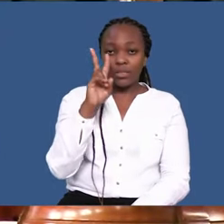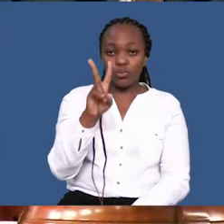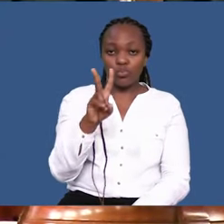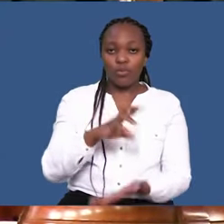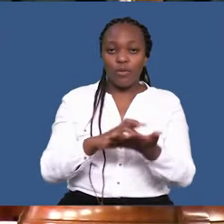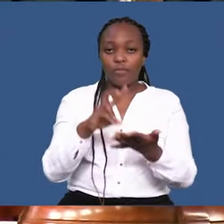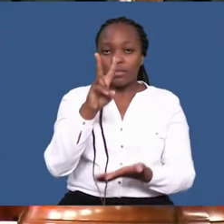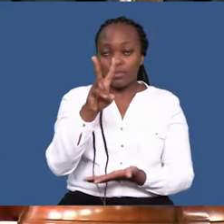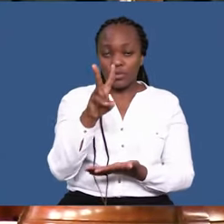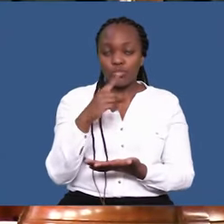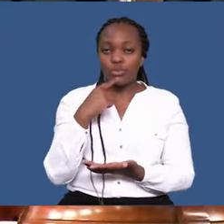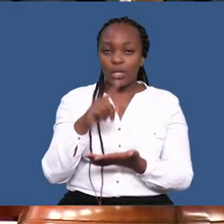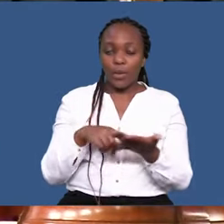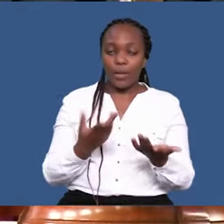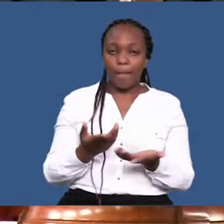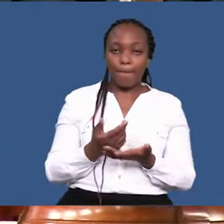are told,